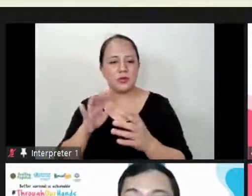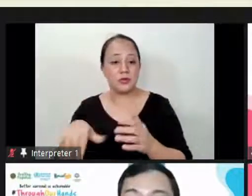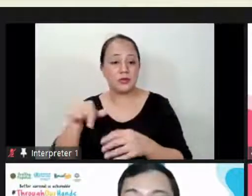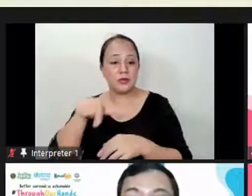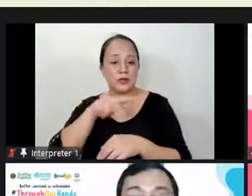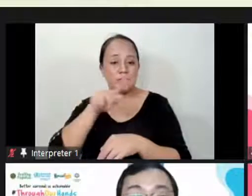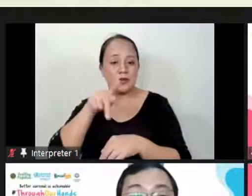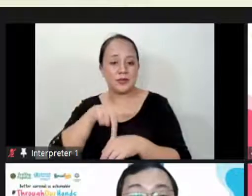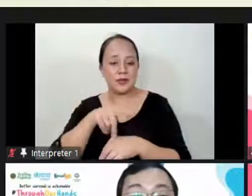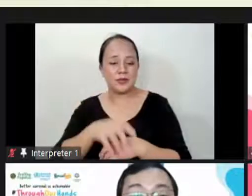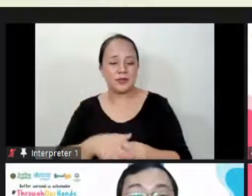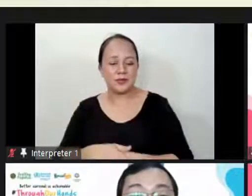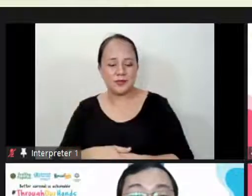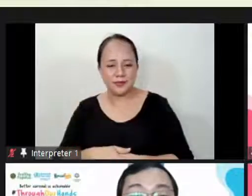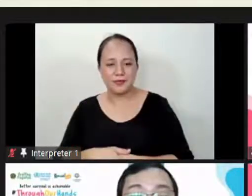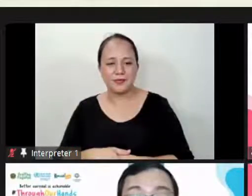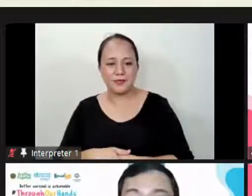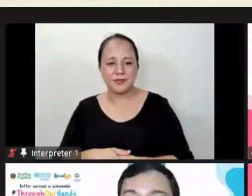Philippines.